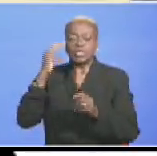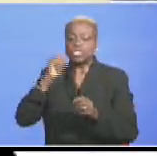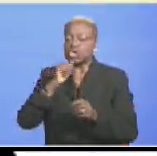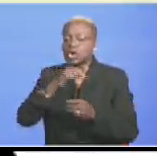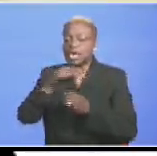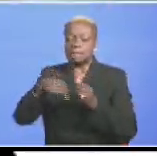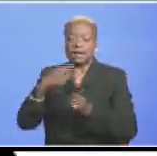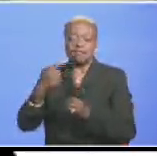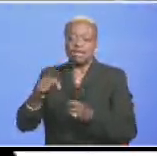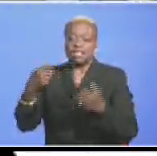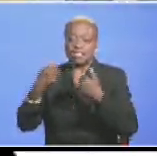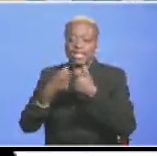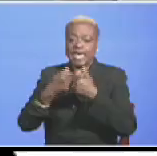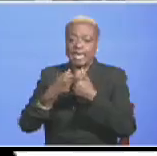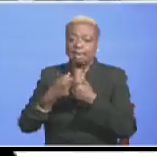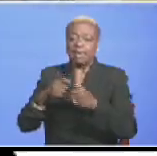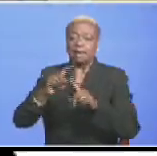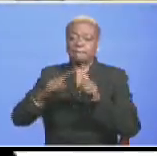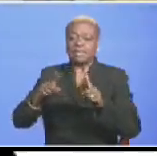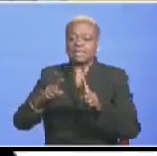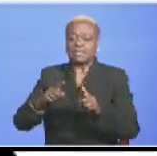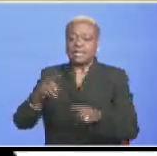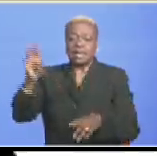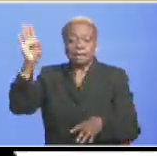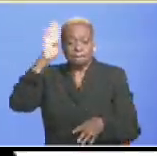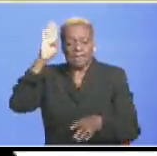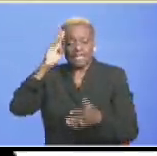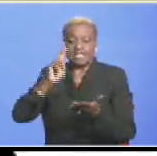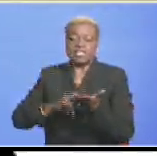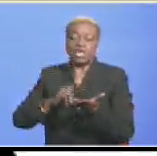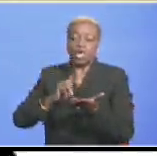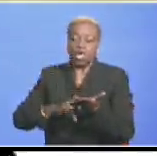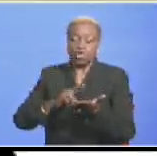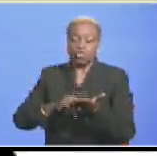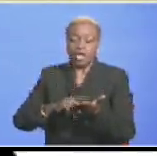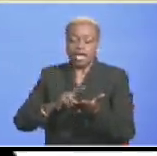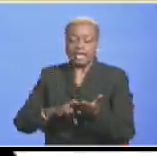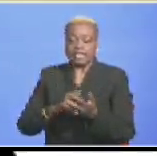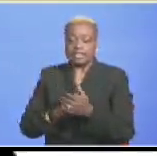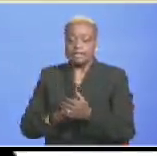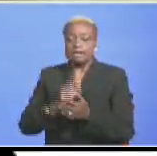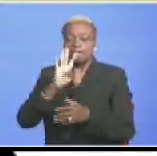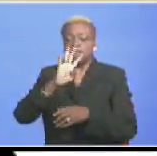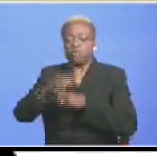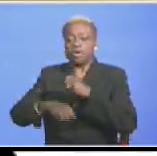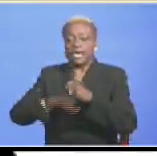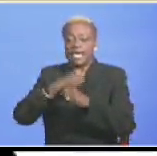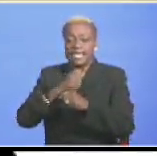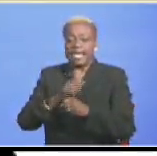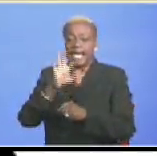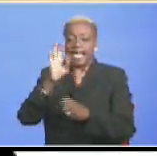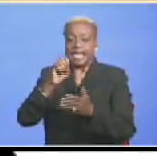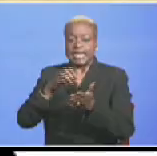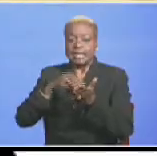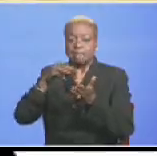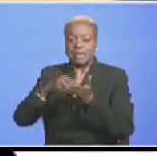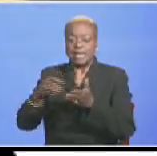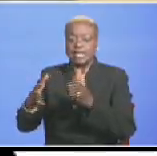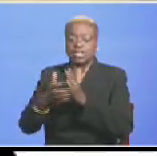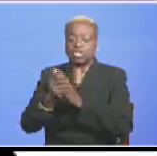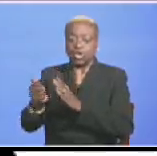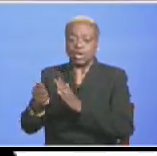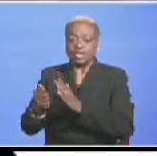Buddy's expiring contract. The Kings had put forward a 4-year, $90 million extension, but Buddy is seeking a new deal in the range